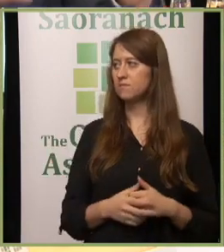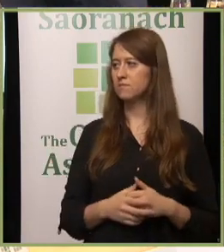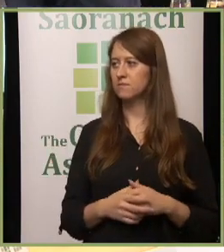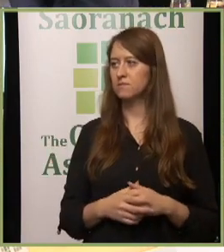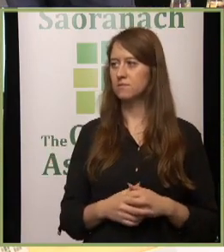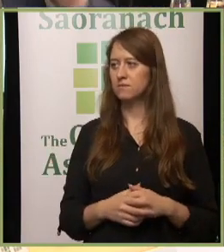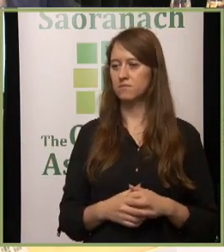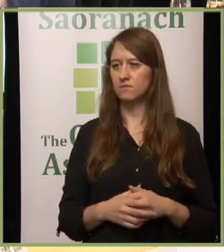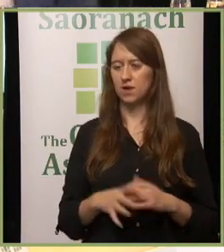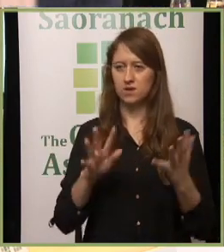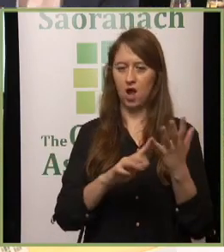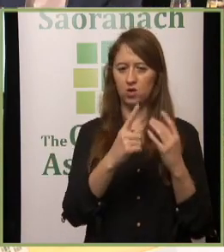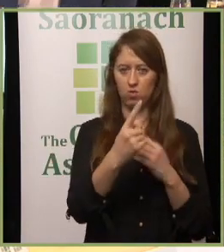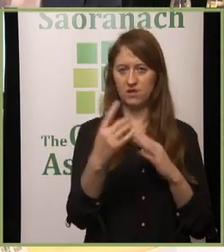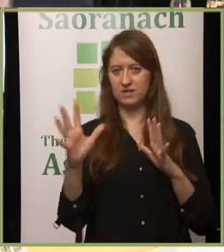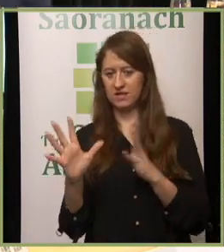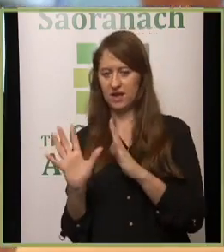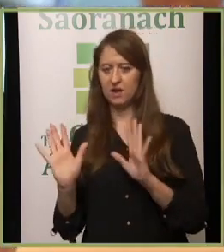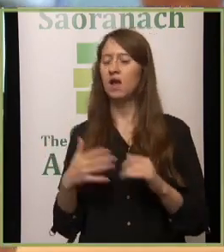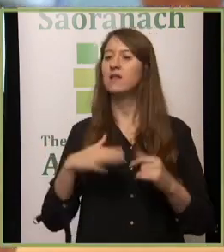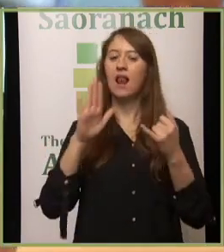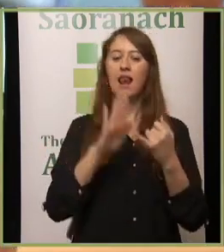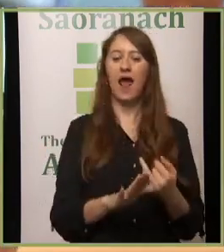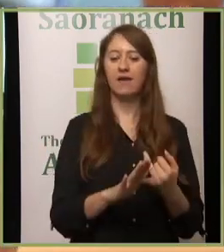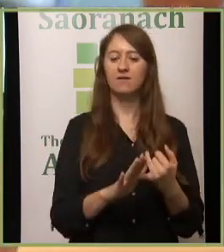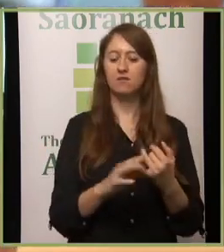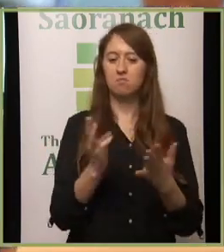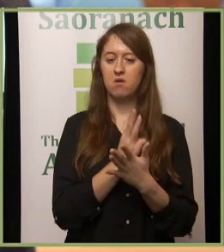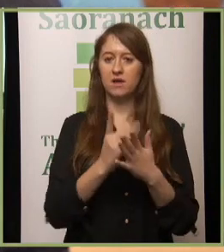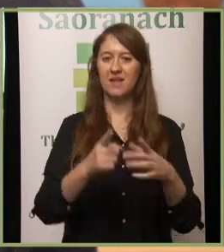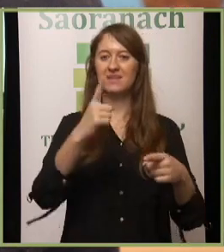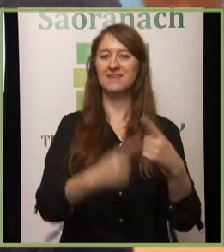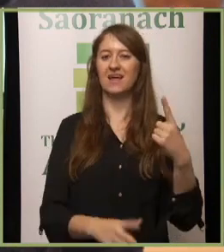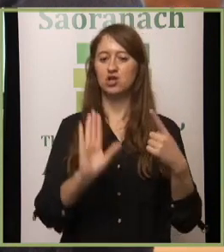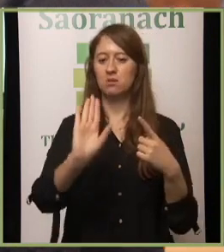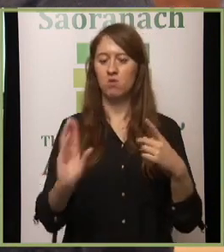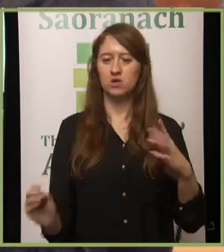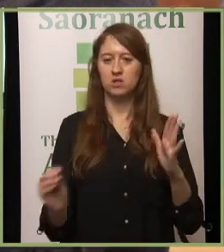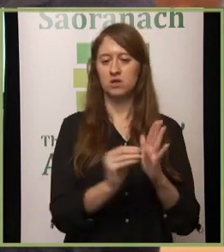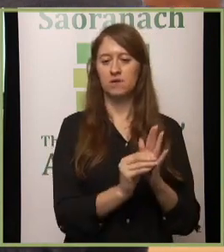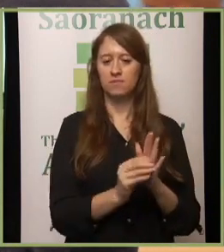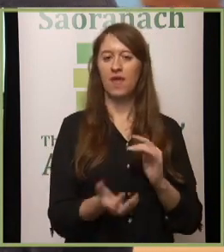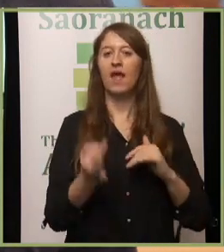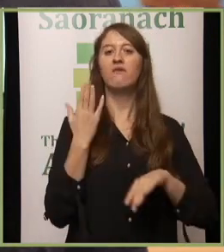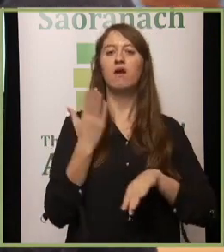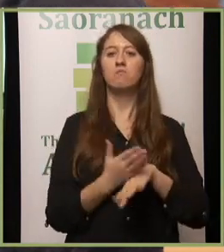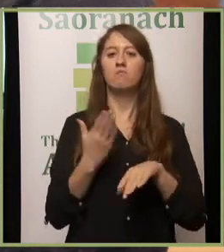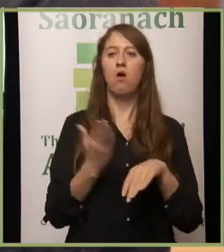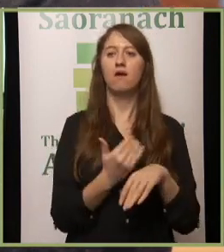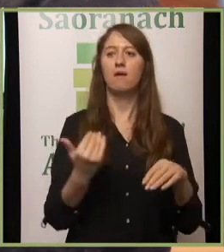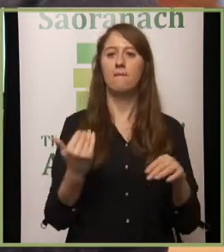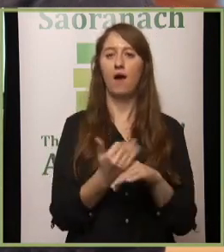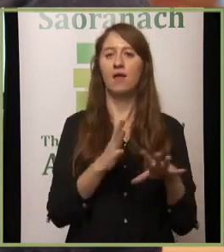Or 9, 1 and 10. Just the last one, sanction, was he placed or not? If they're being employed by the landowner